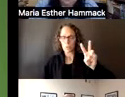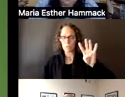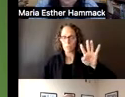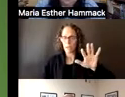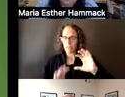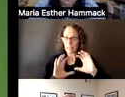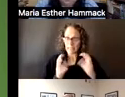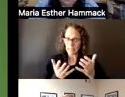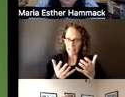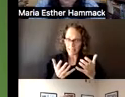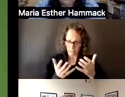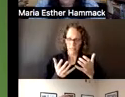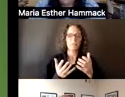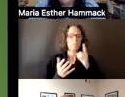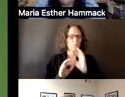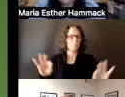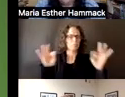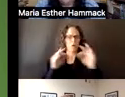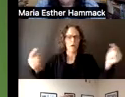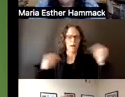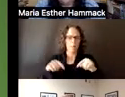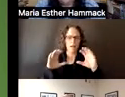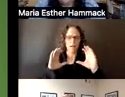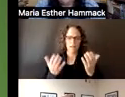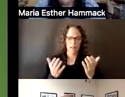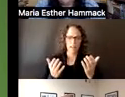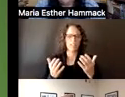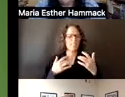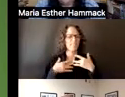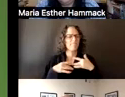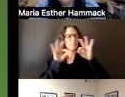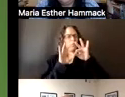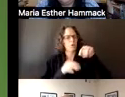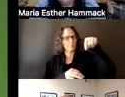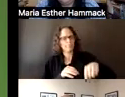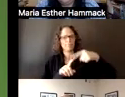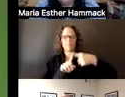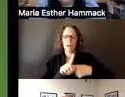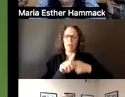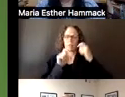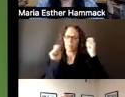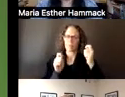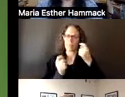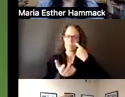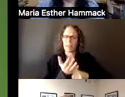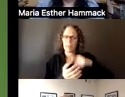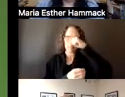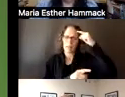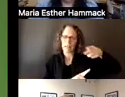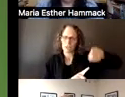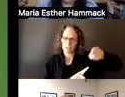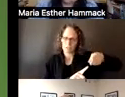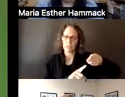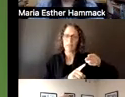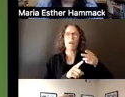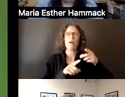thought it was important for them to attend this course. This month, as part of Black History Month, we're discussing aspects related to, throughout the month, we'll